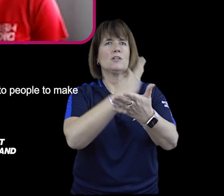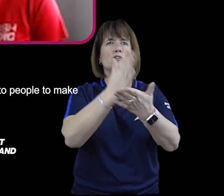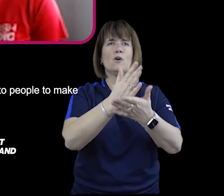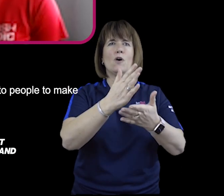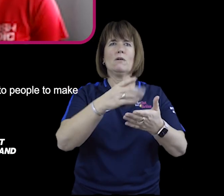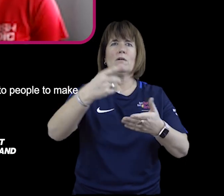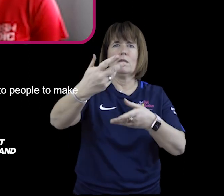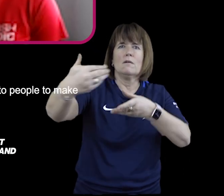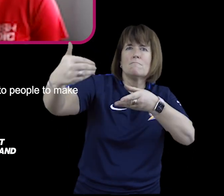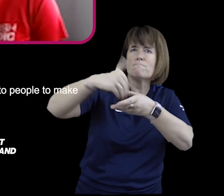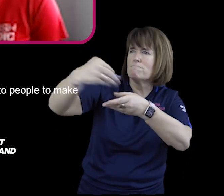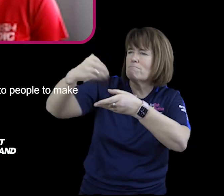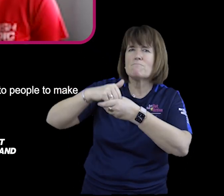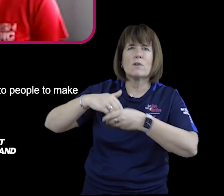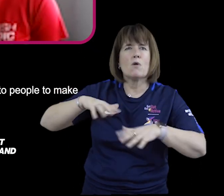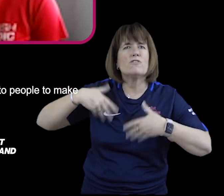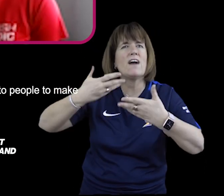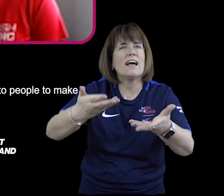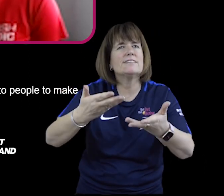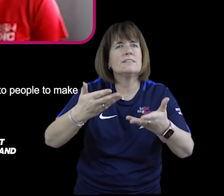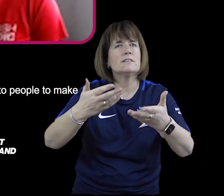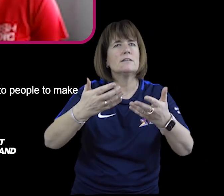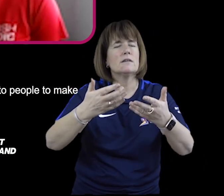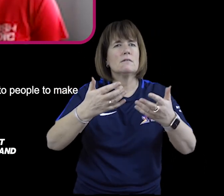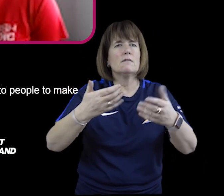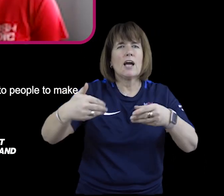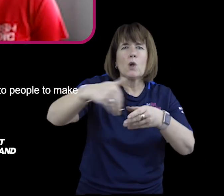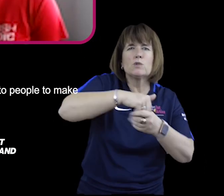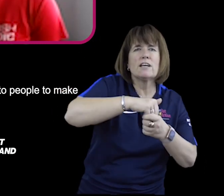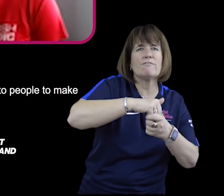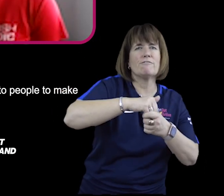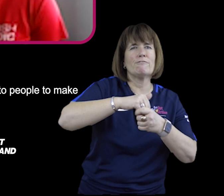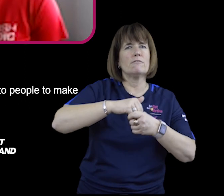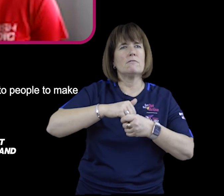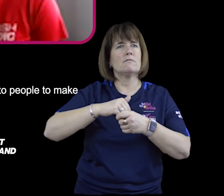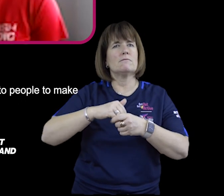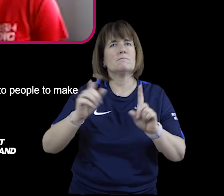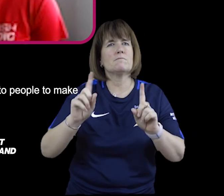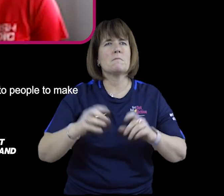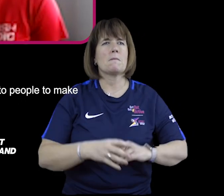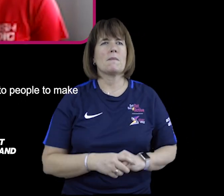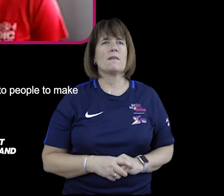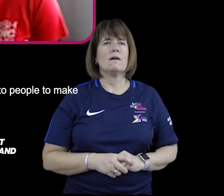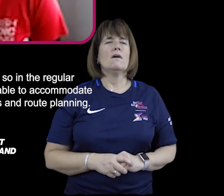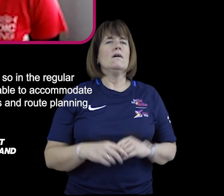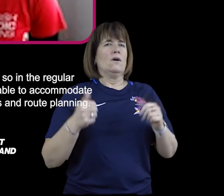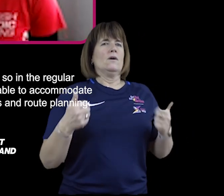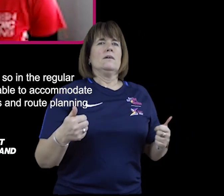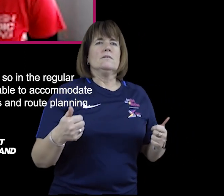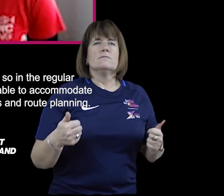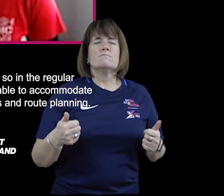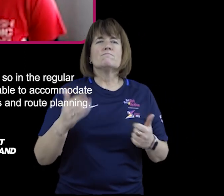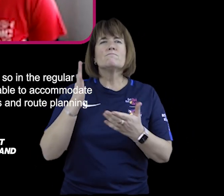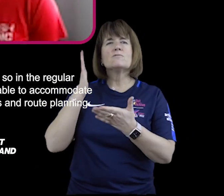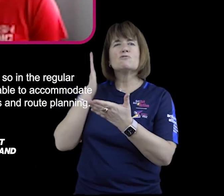to people to make sure that they are inclusive as possible in terms of what they're providing.